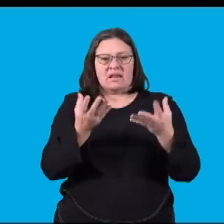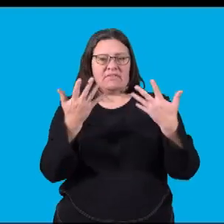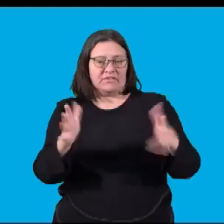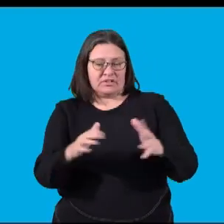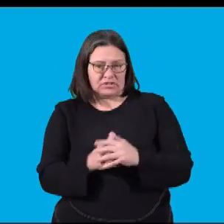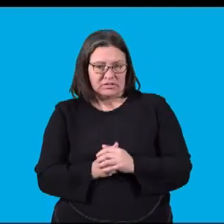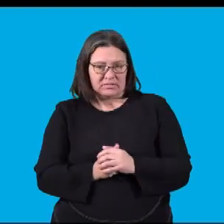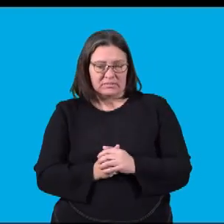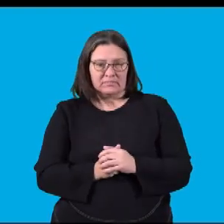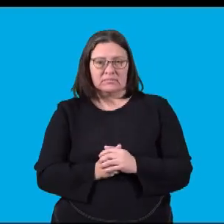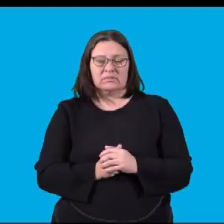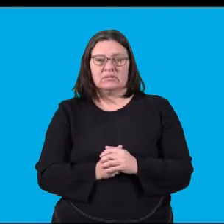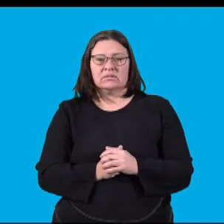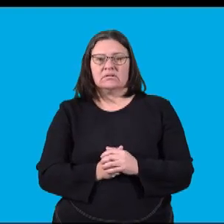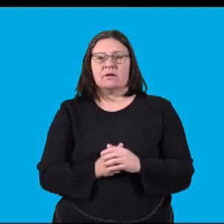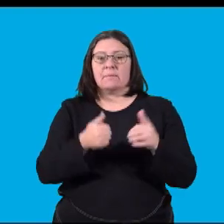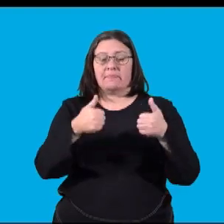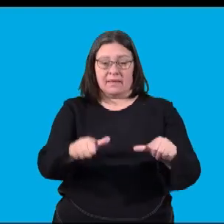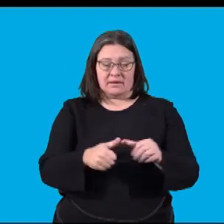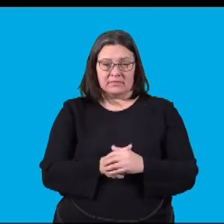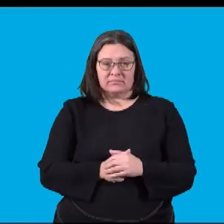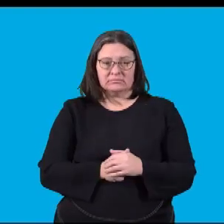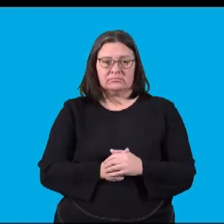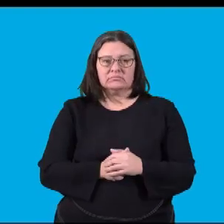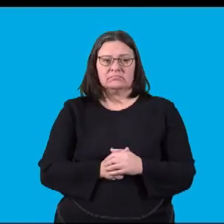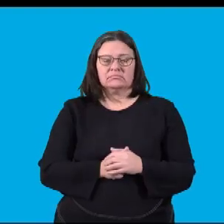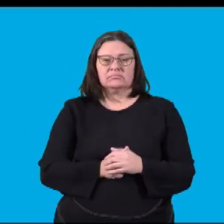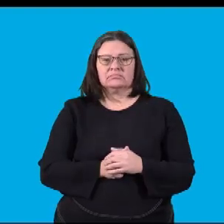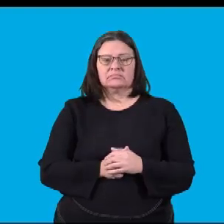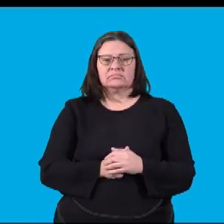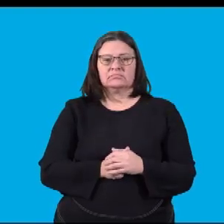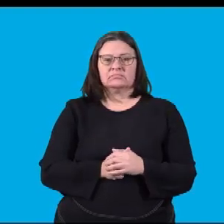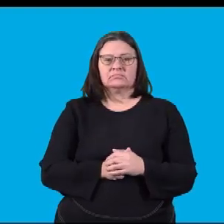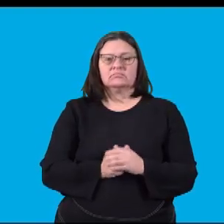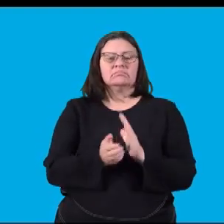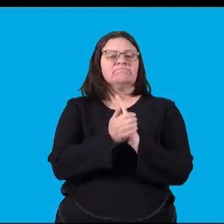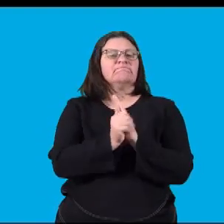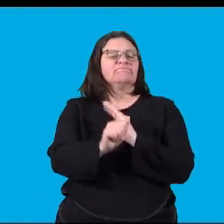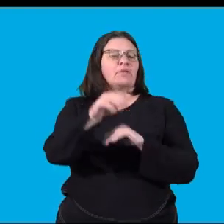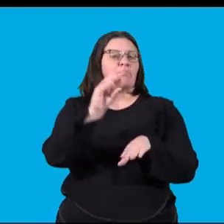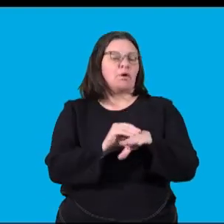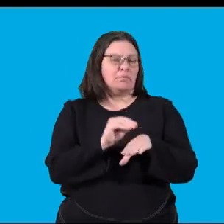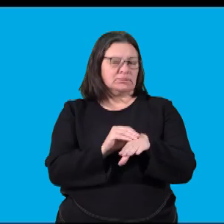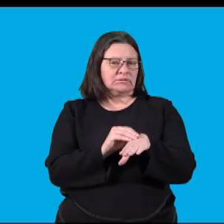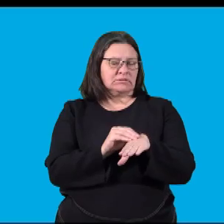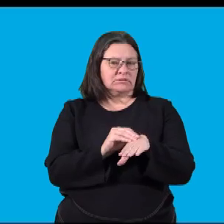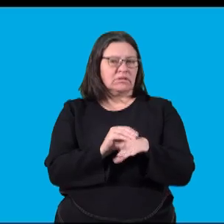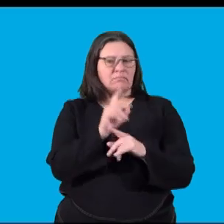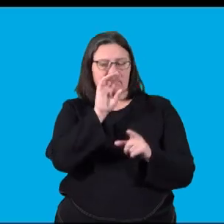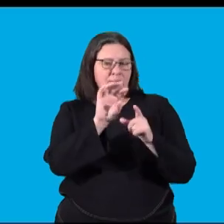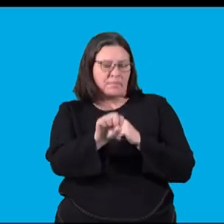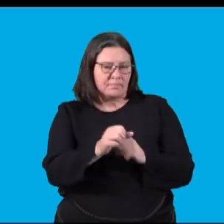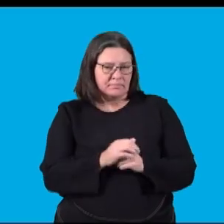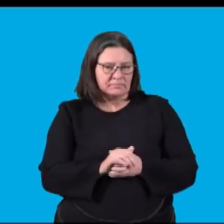delivered. Okay. And then, here are some of the competency problems that you may